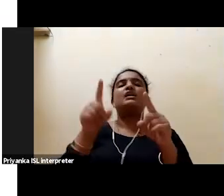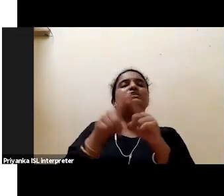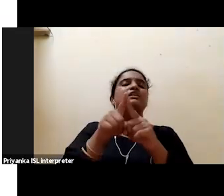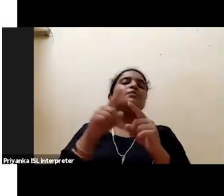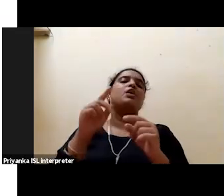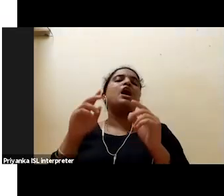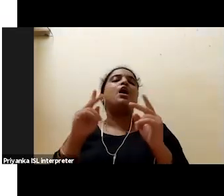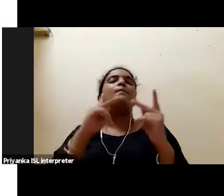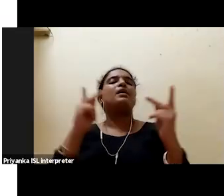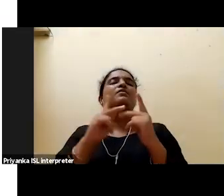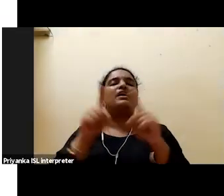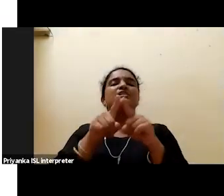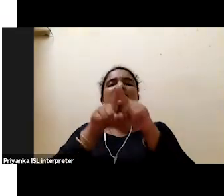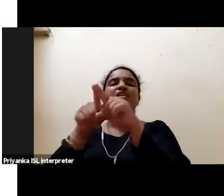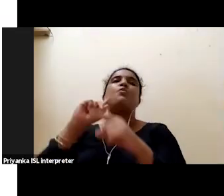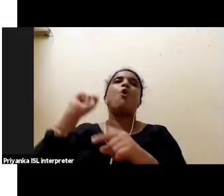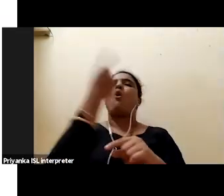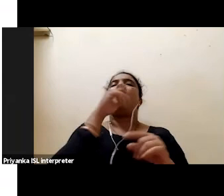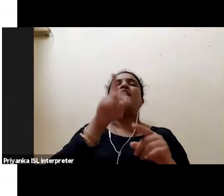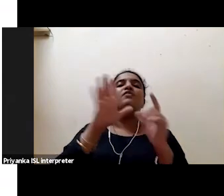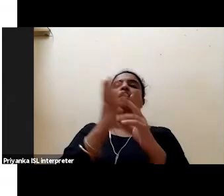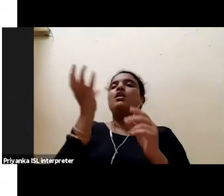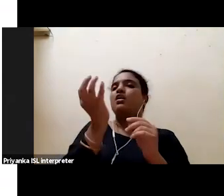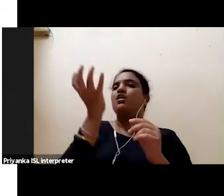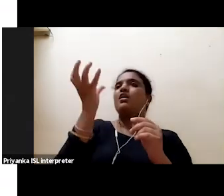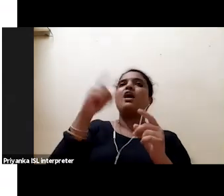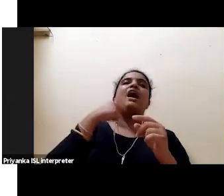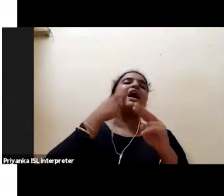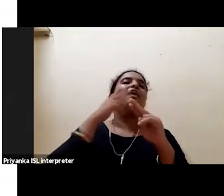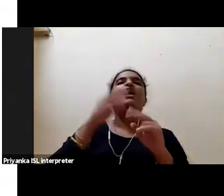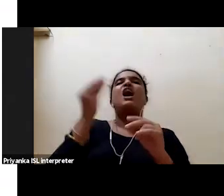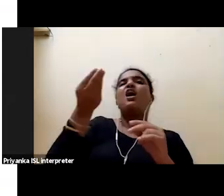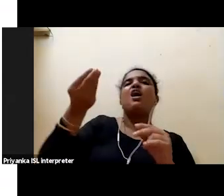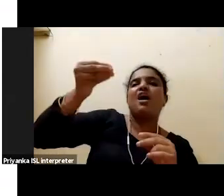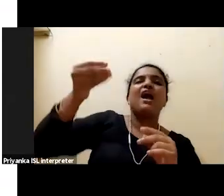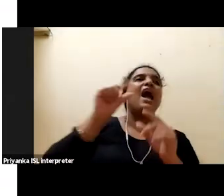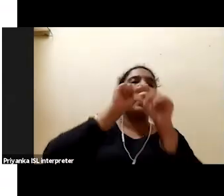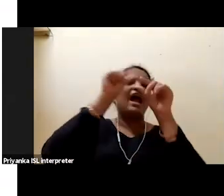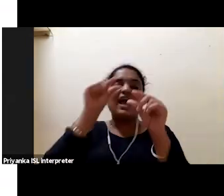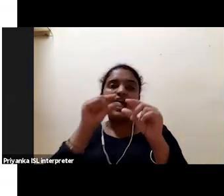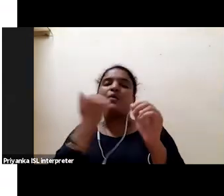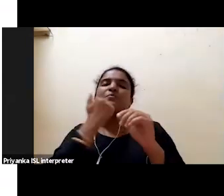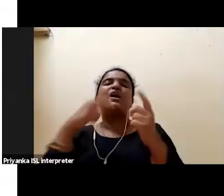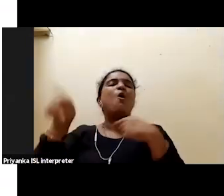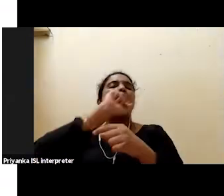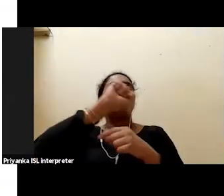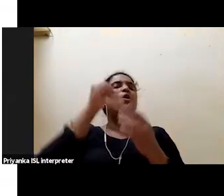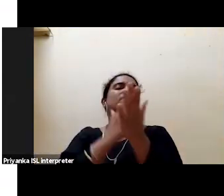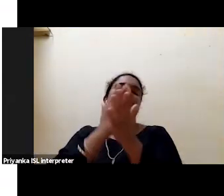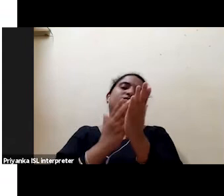your reader will also get the exact result as what you got in your house. Again, method should be stepwise,